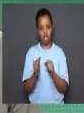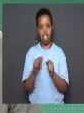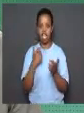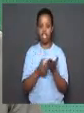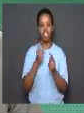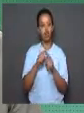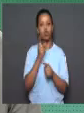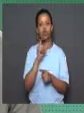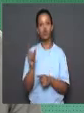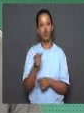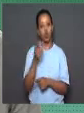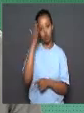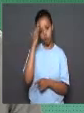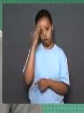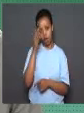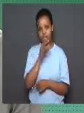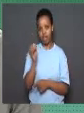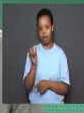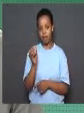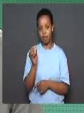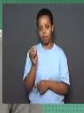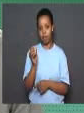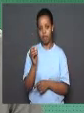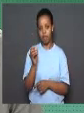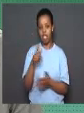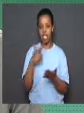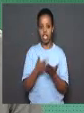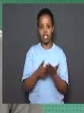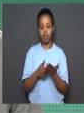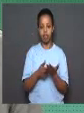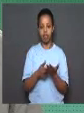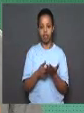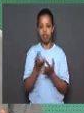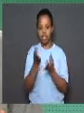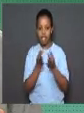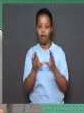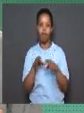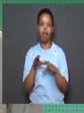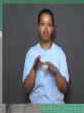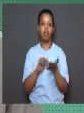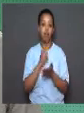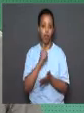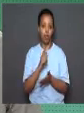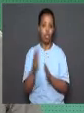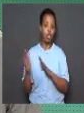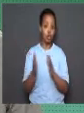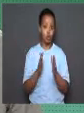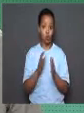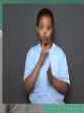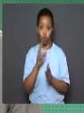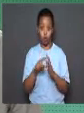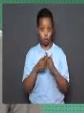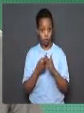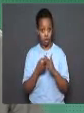terms mean and discover their ramifications. Are you ready, students? Then let